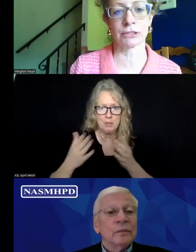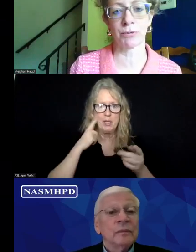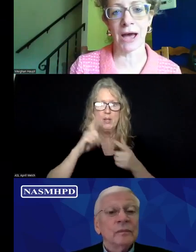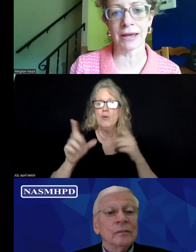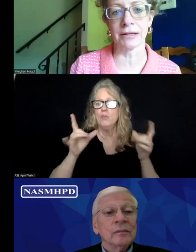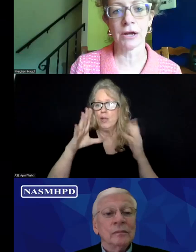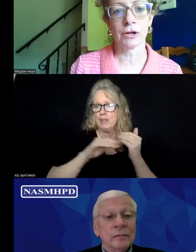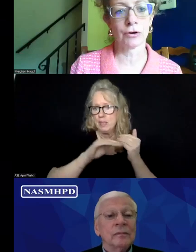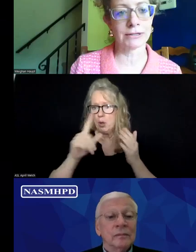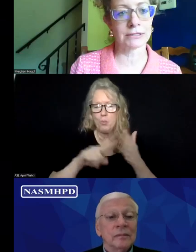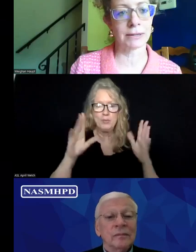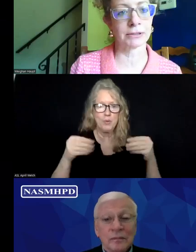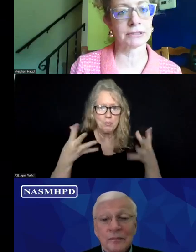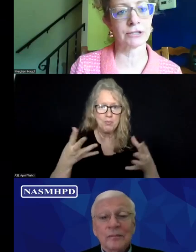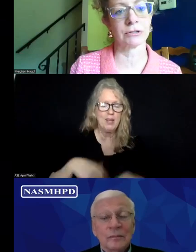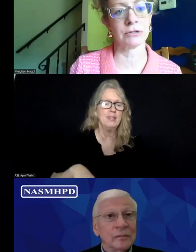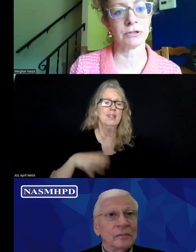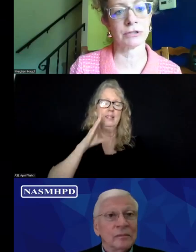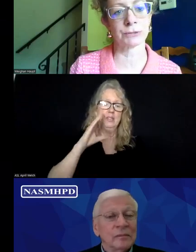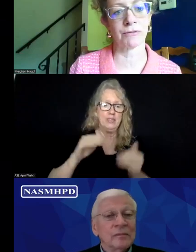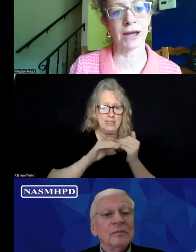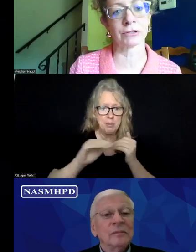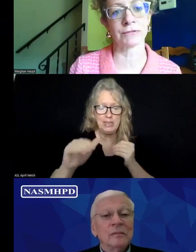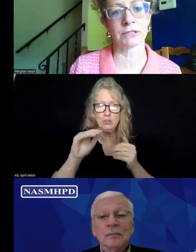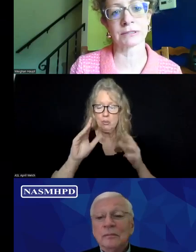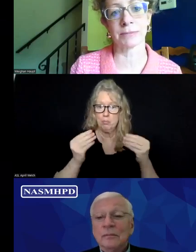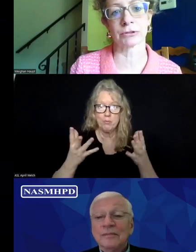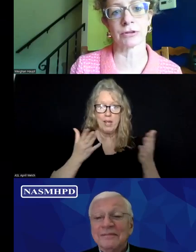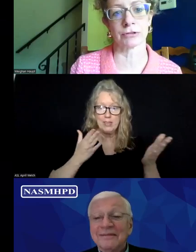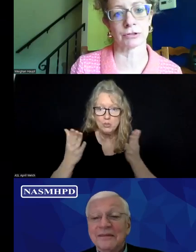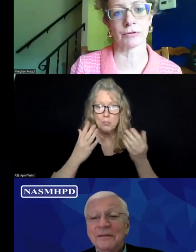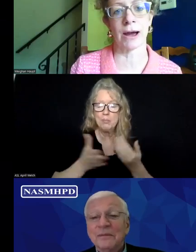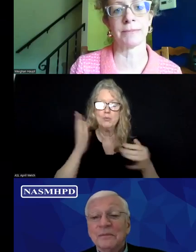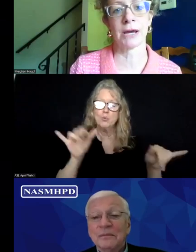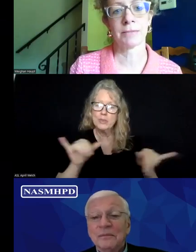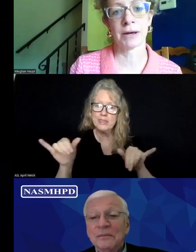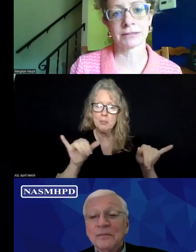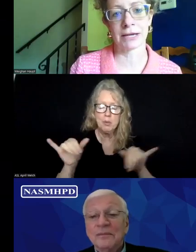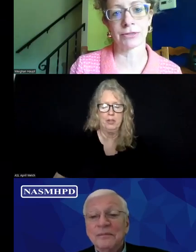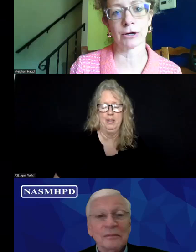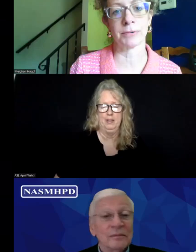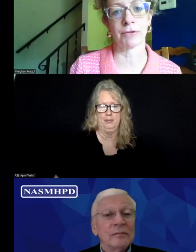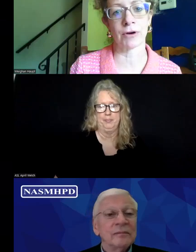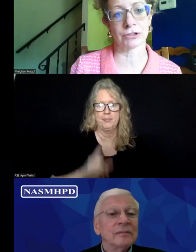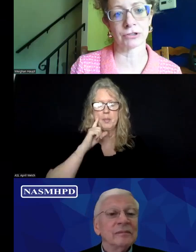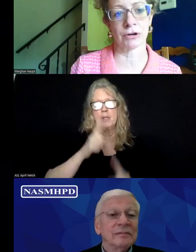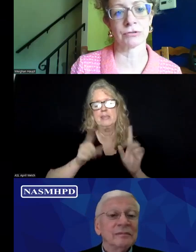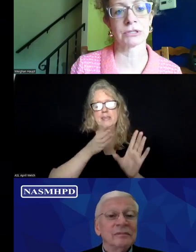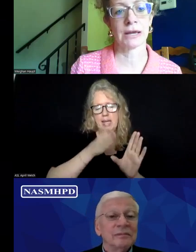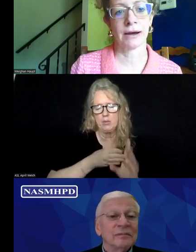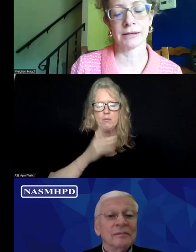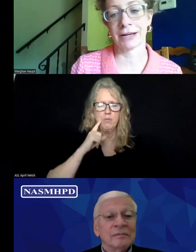stabilization units provide? Do crisis stabilization units provide services similar to those described by the psychotherapy for